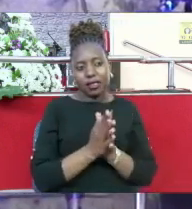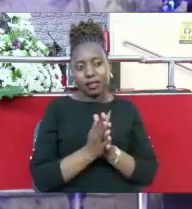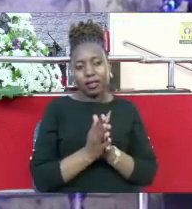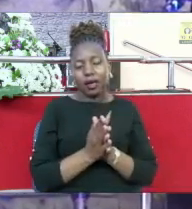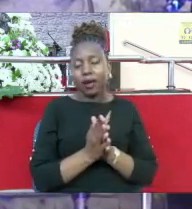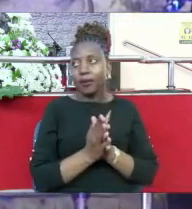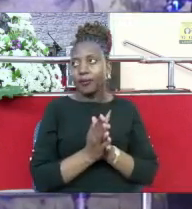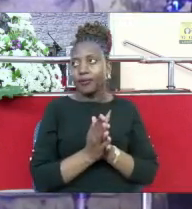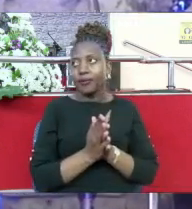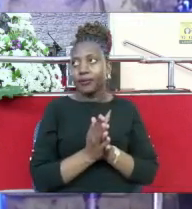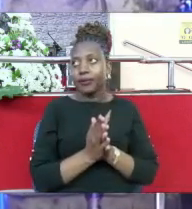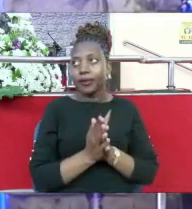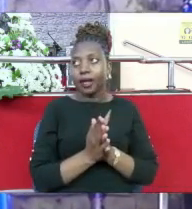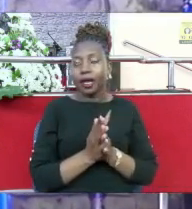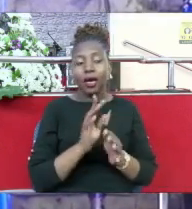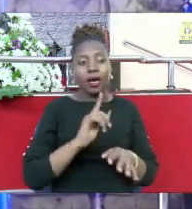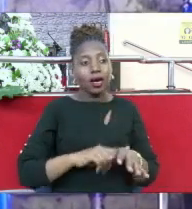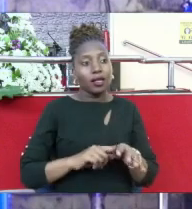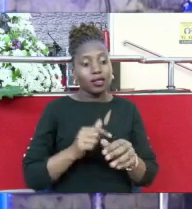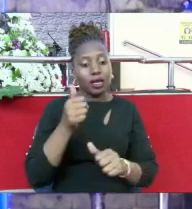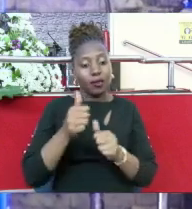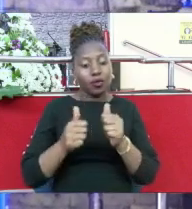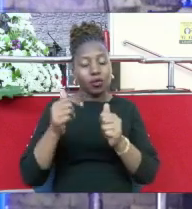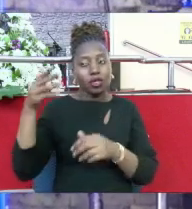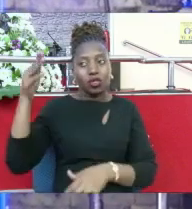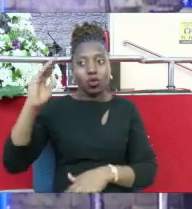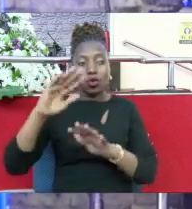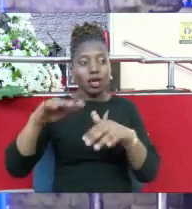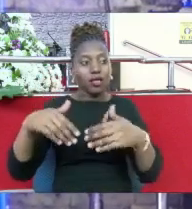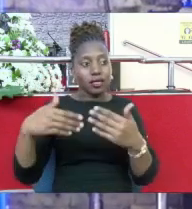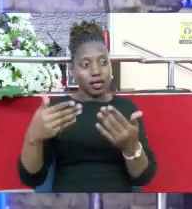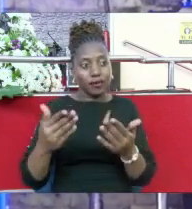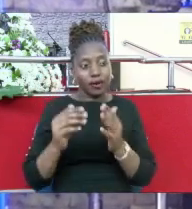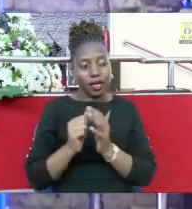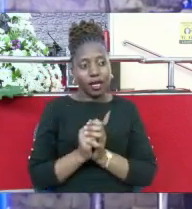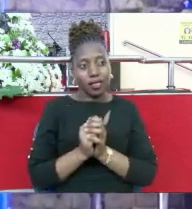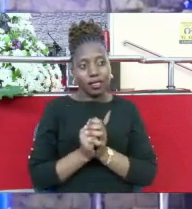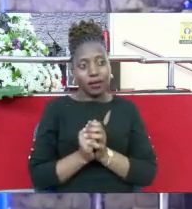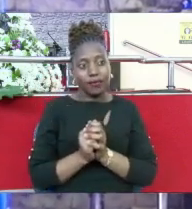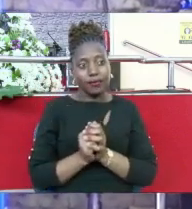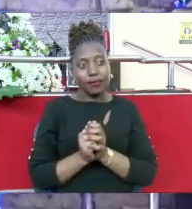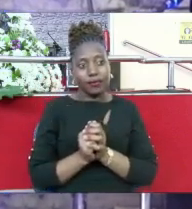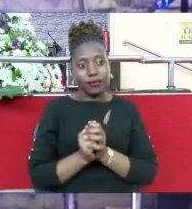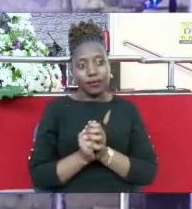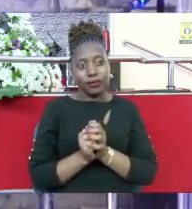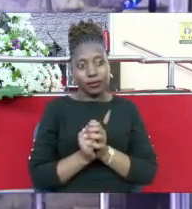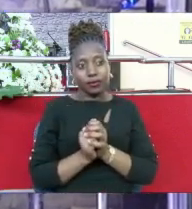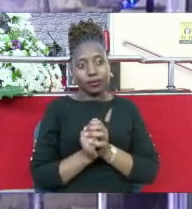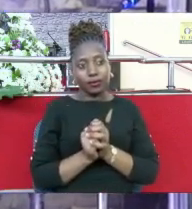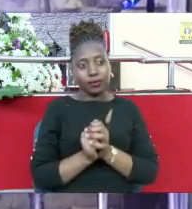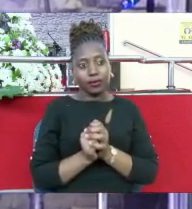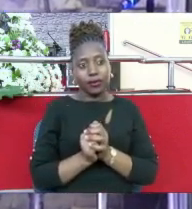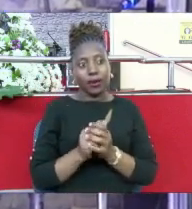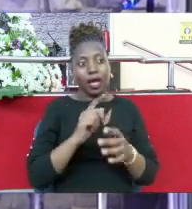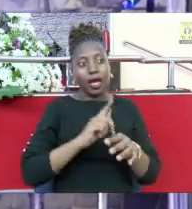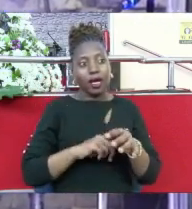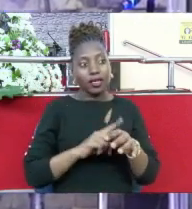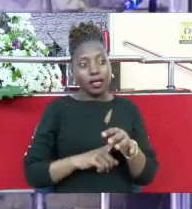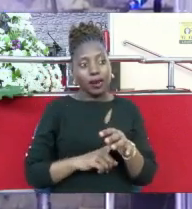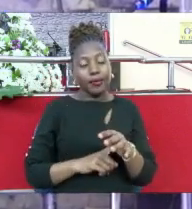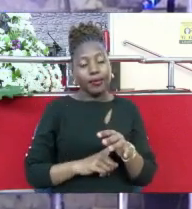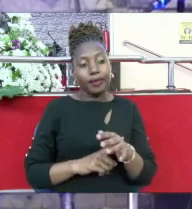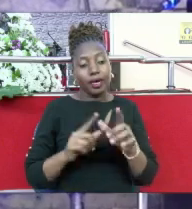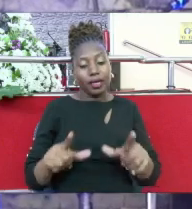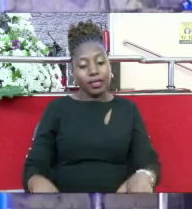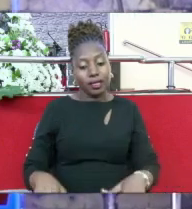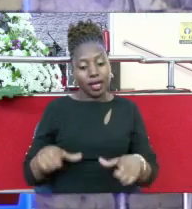The time that God has given us. Ni kuhusu masaa na wakati ambao Mungu ametupea. Time is life and it